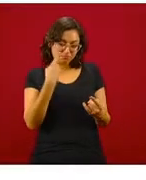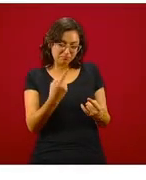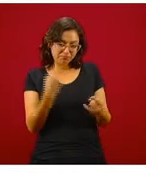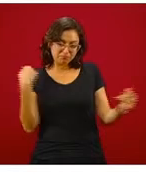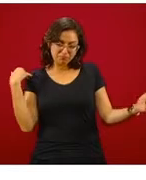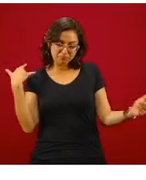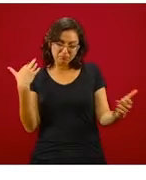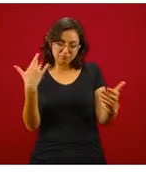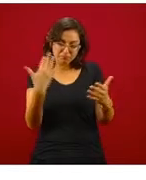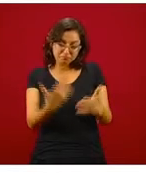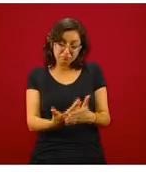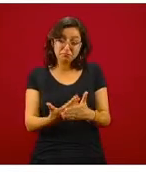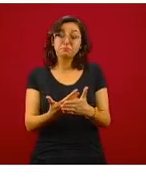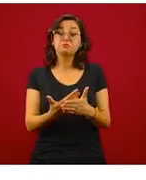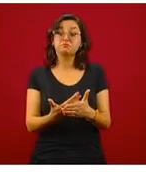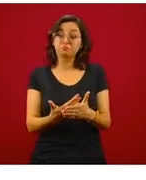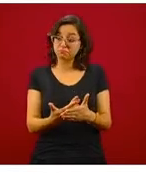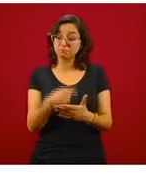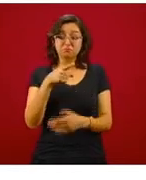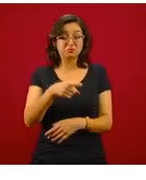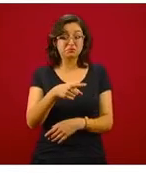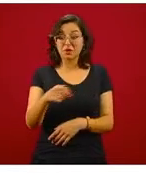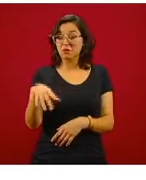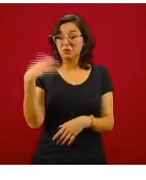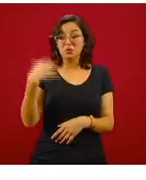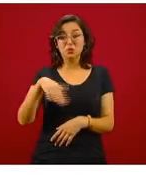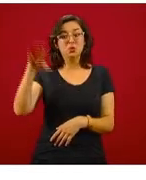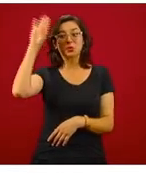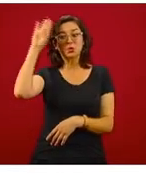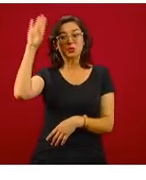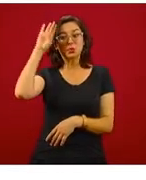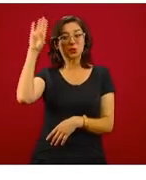of the company, but we can see the history here,